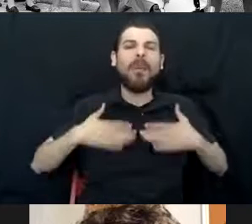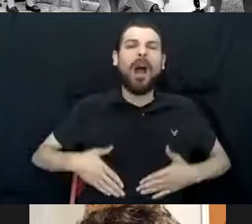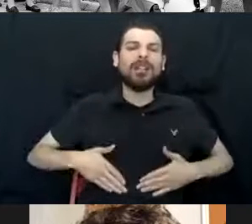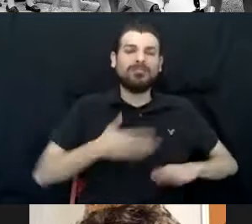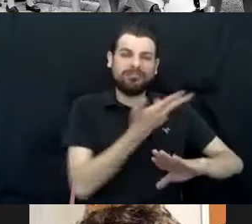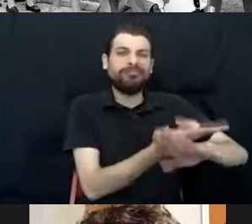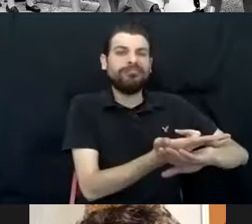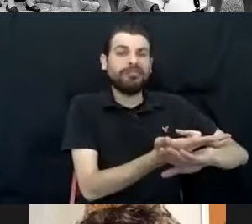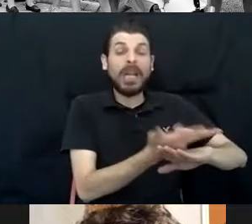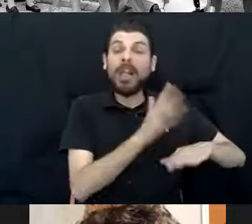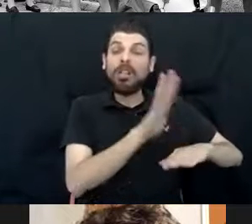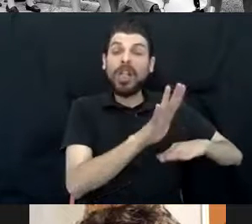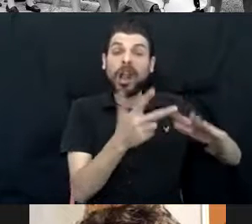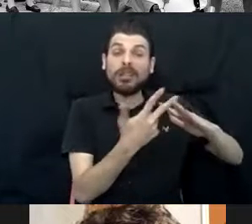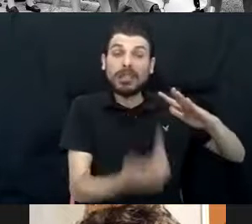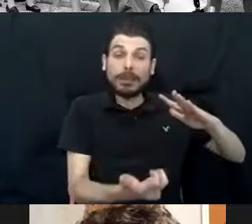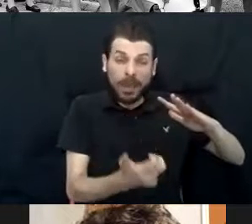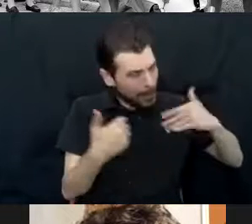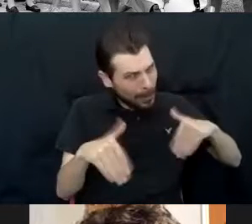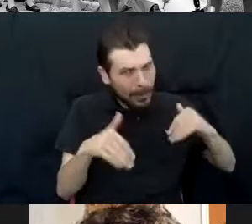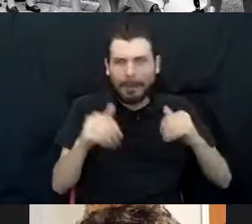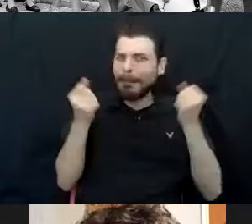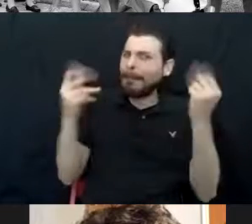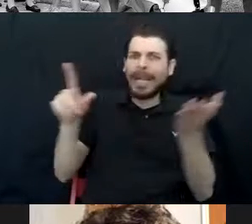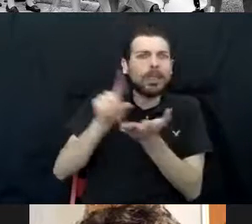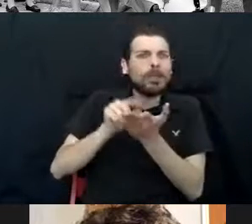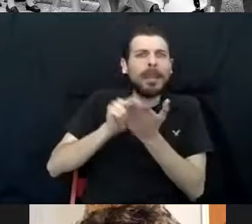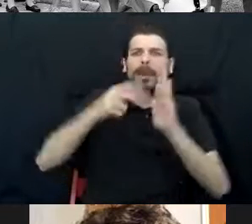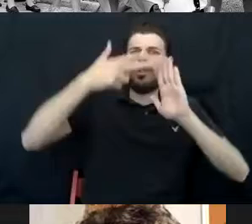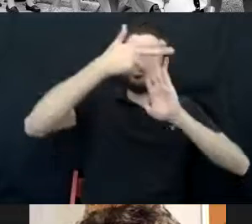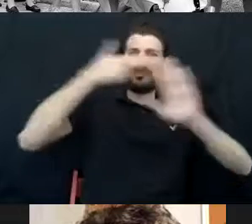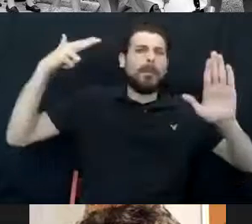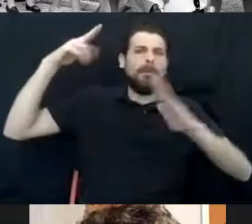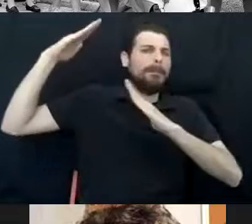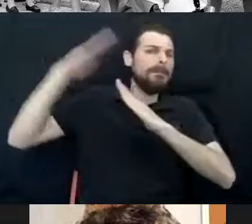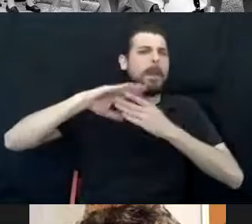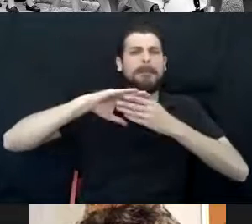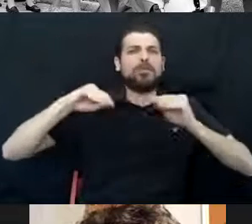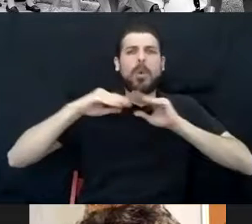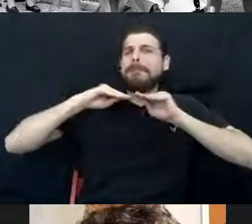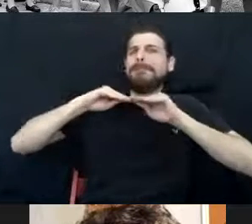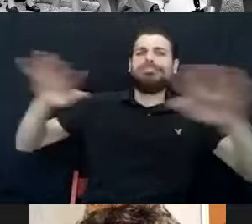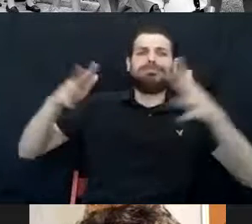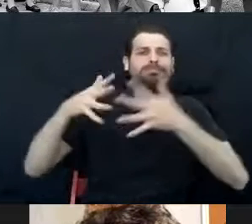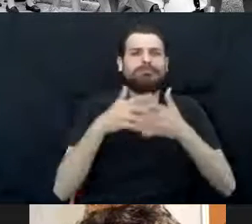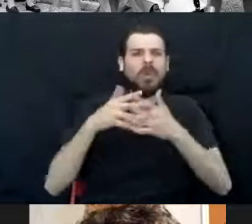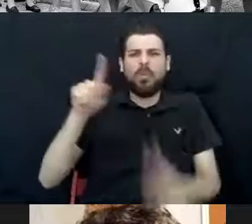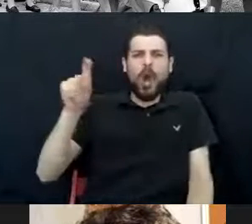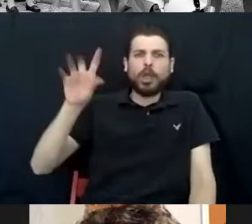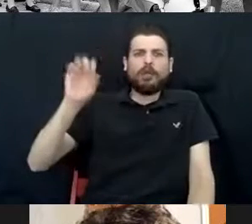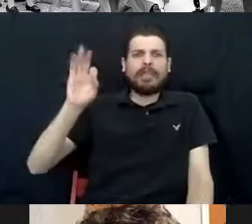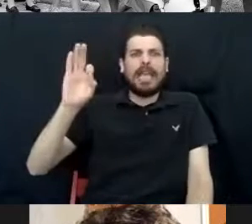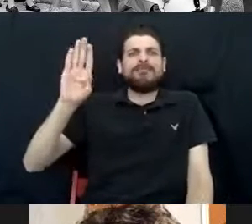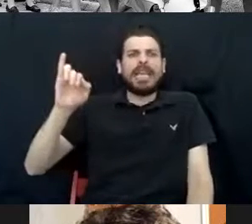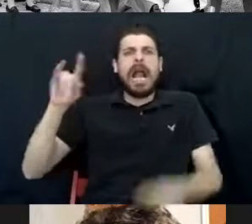international incident. Front page news all over the world 150 FBI agents were sent